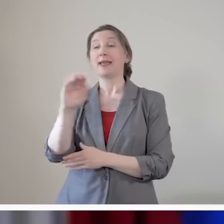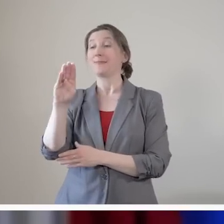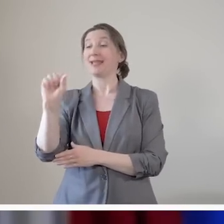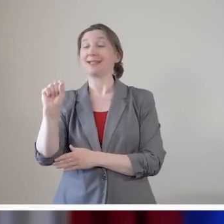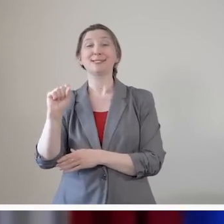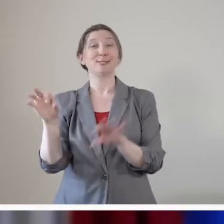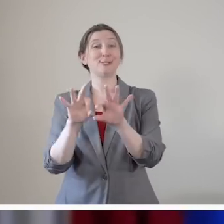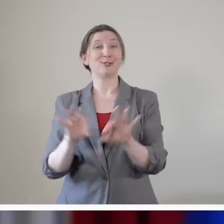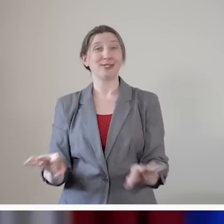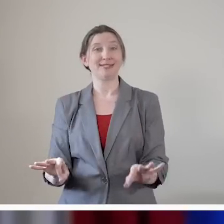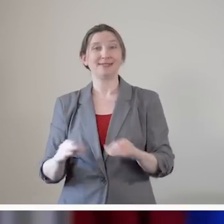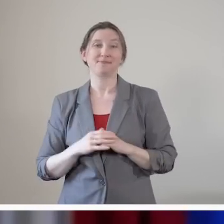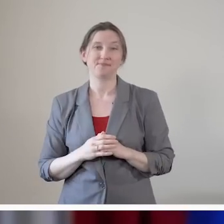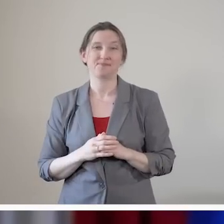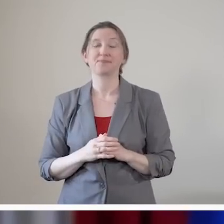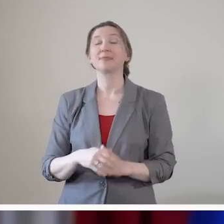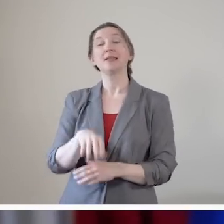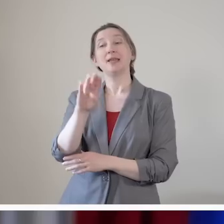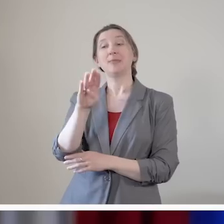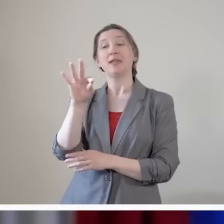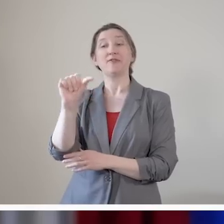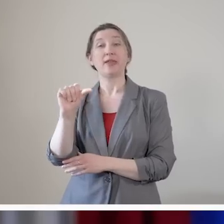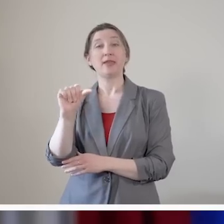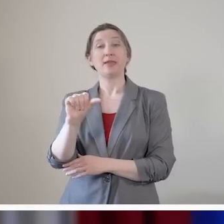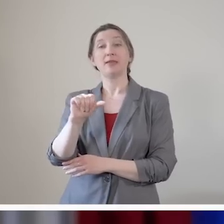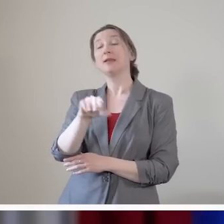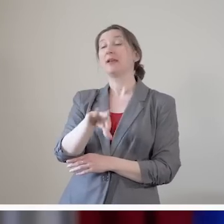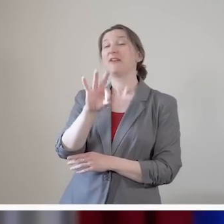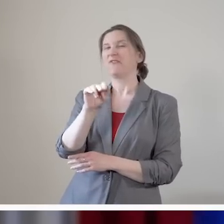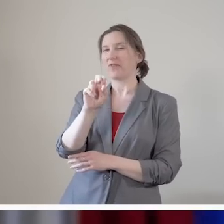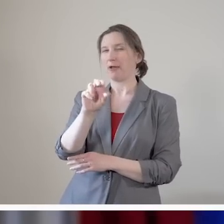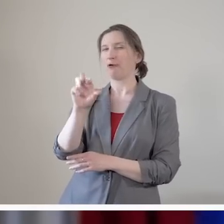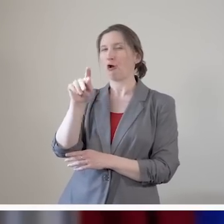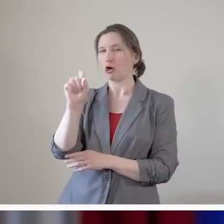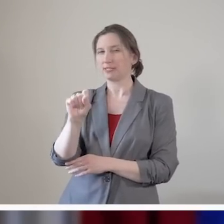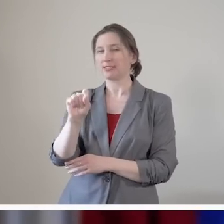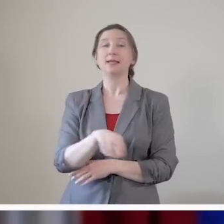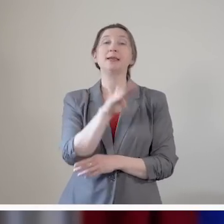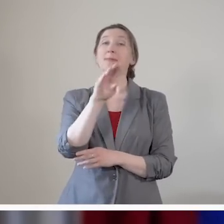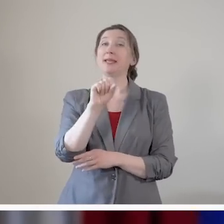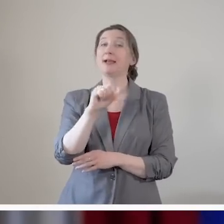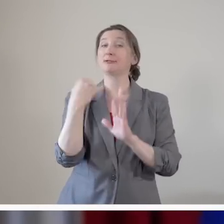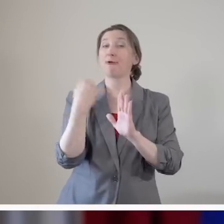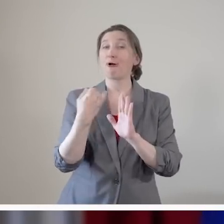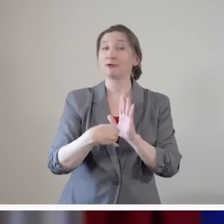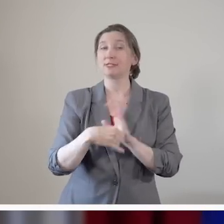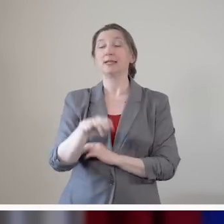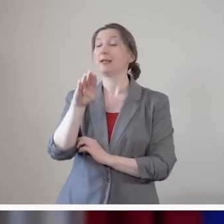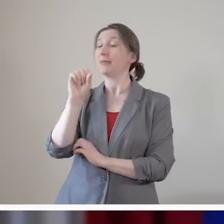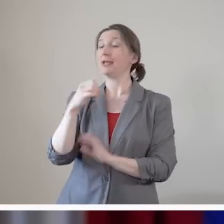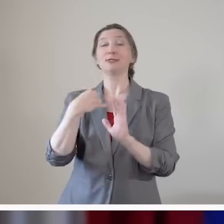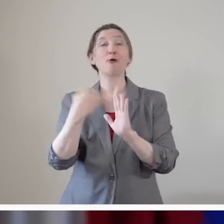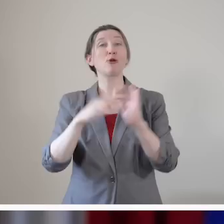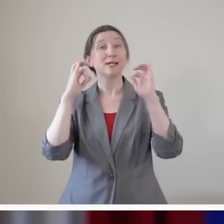bachelor's degrees in the School of Education: Bachelor of Fine Arts, Bachelor of Science, Art,